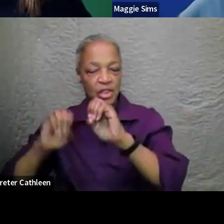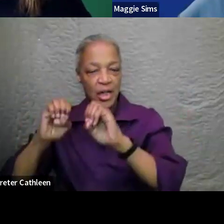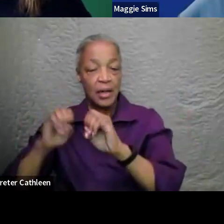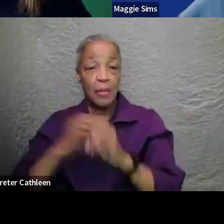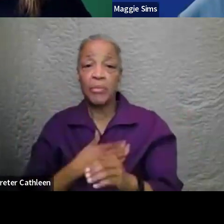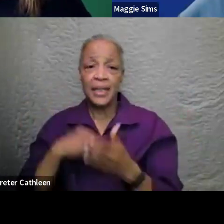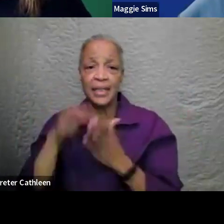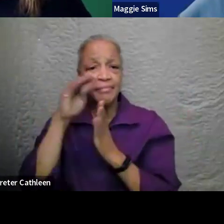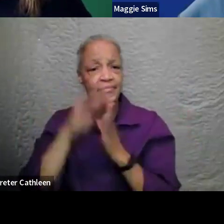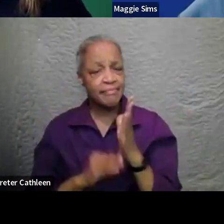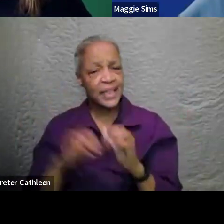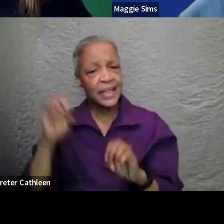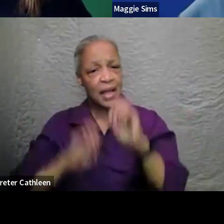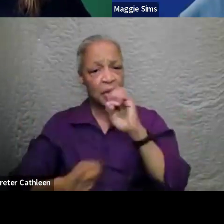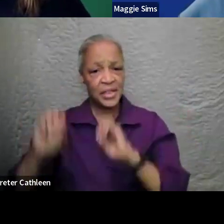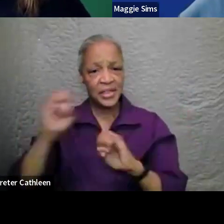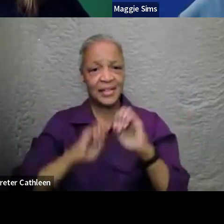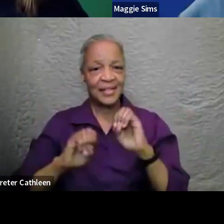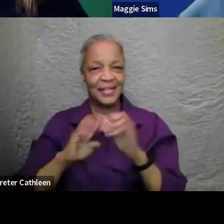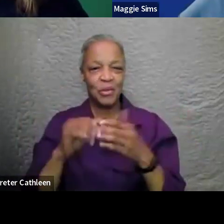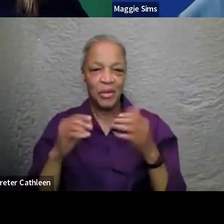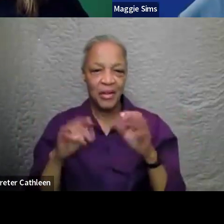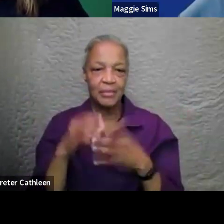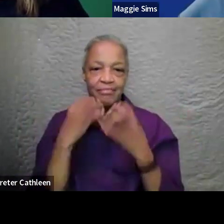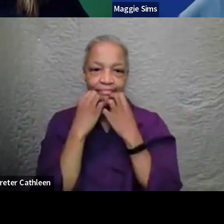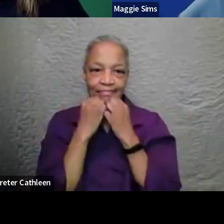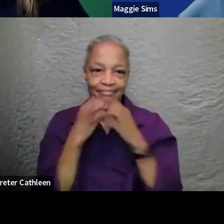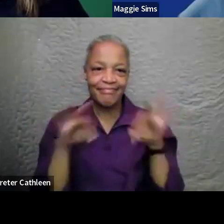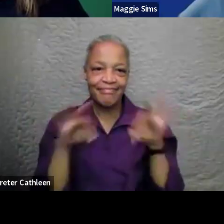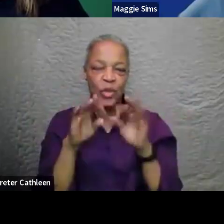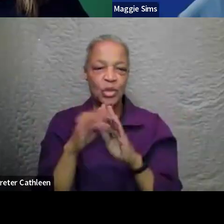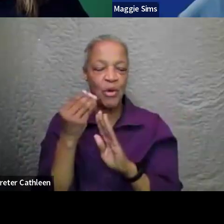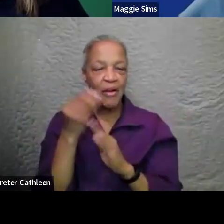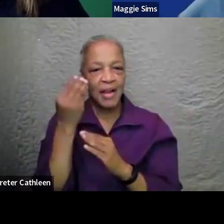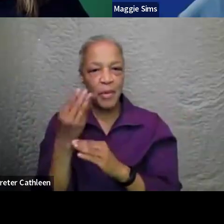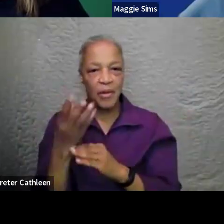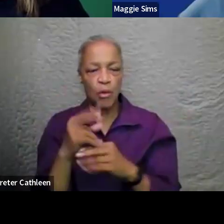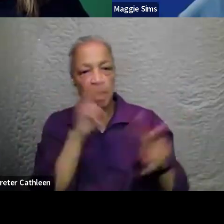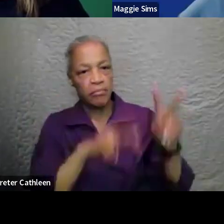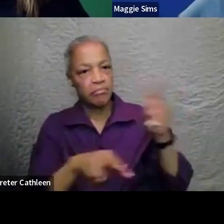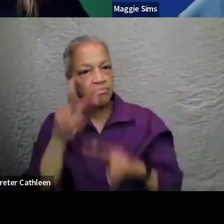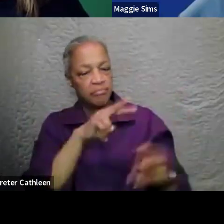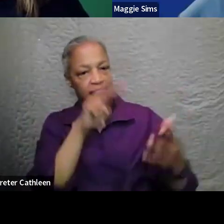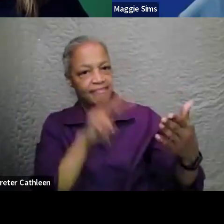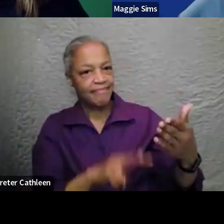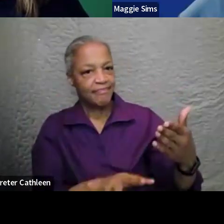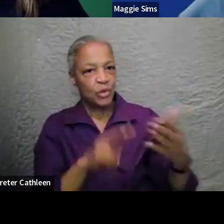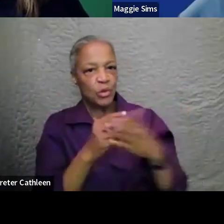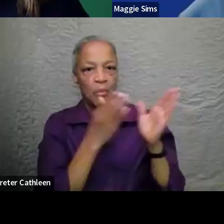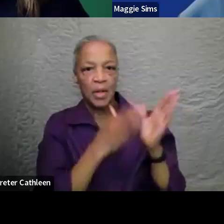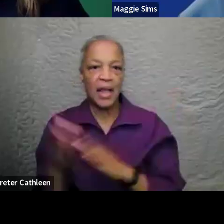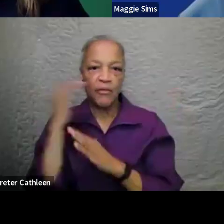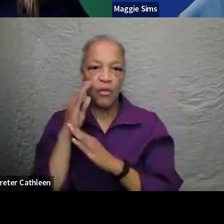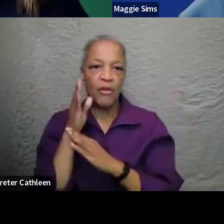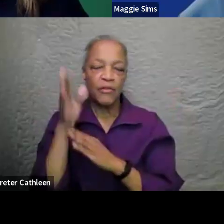please complete the evaluation, as we do value your input and look at the information to plan for